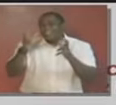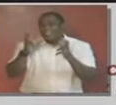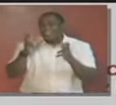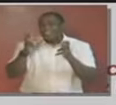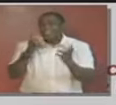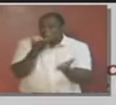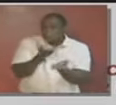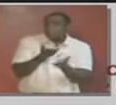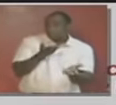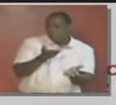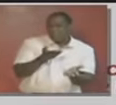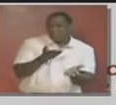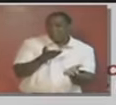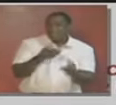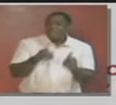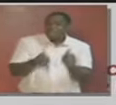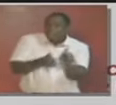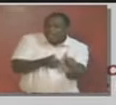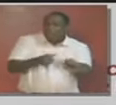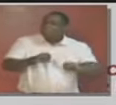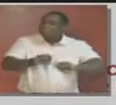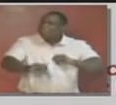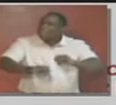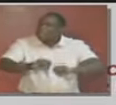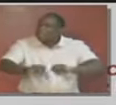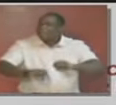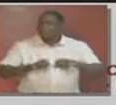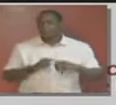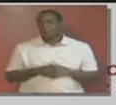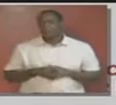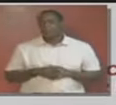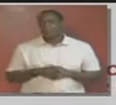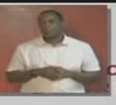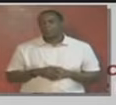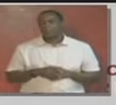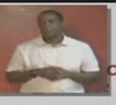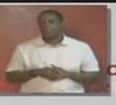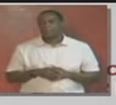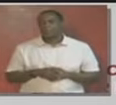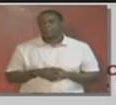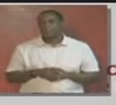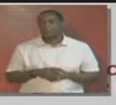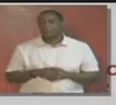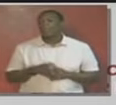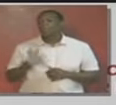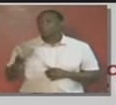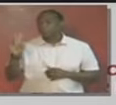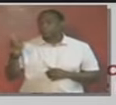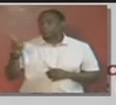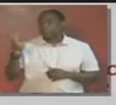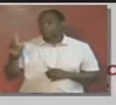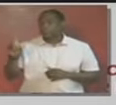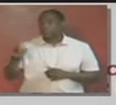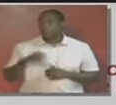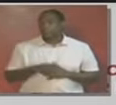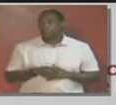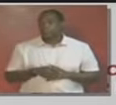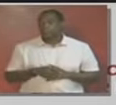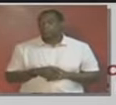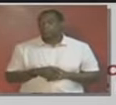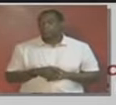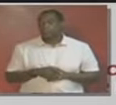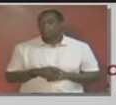explanations and data in detail on these events. Now, the second question with respect